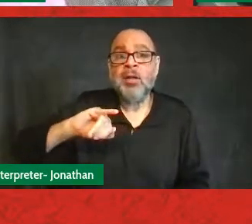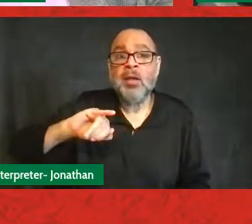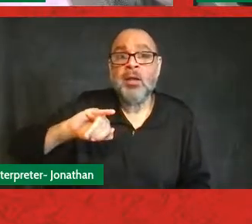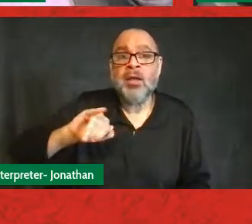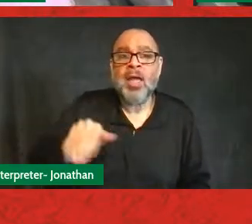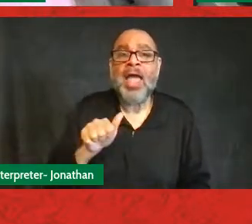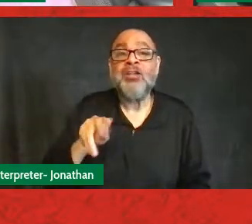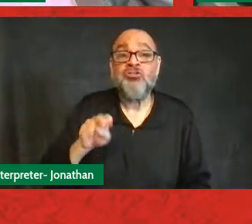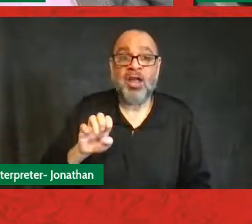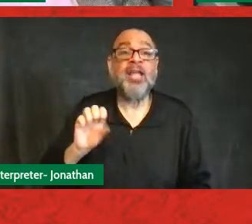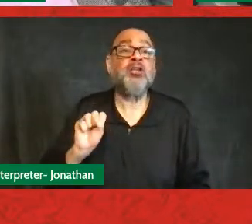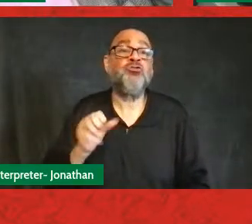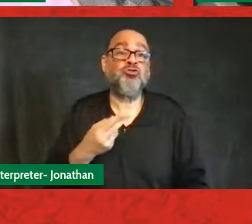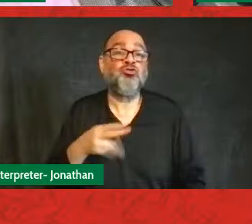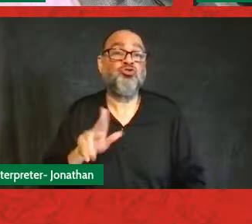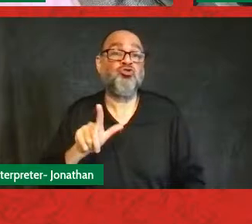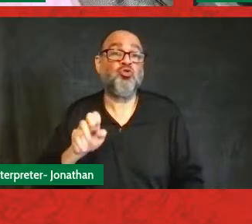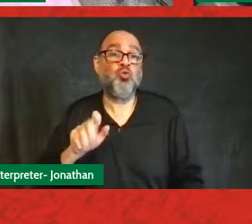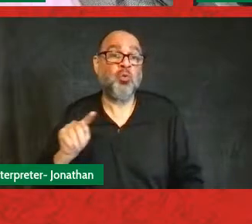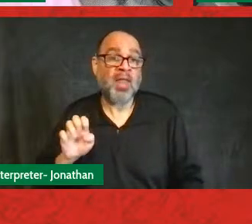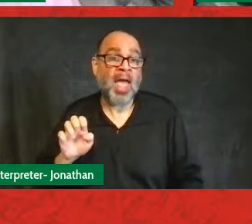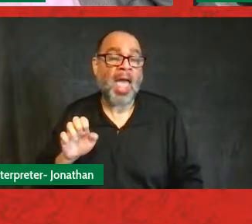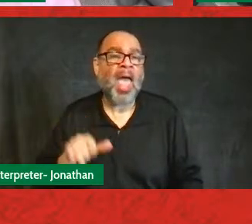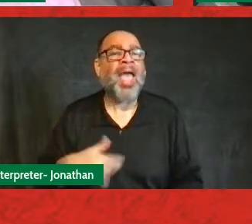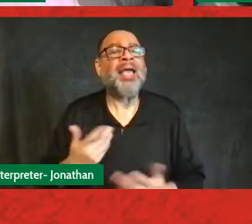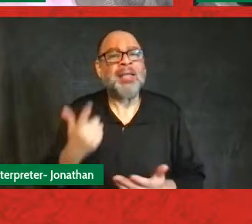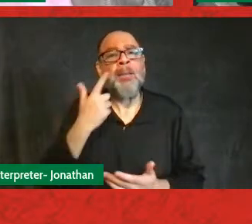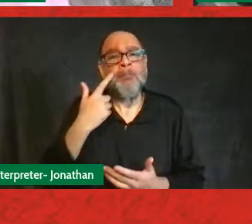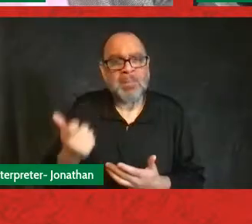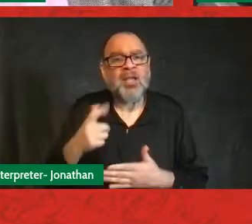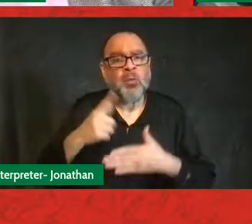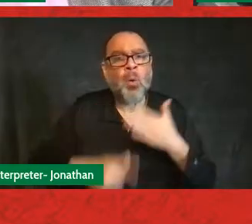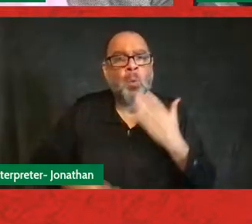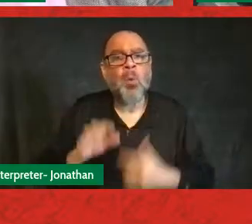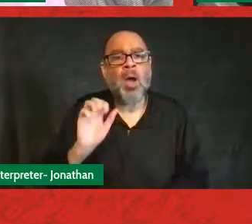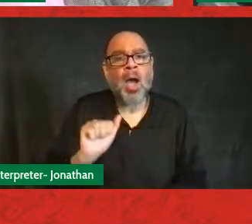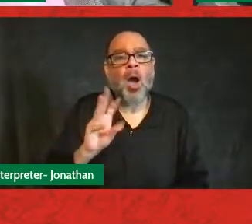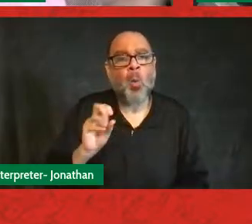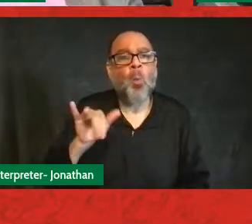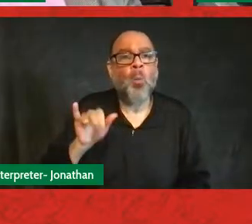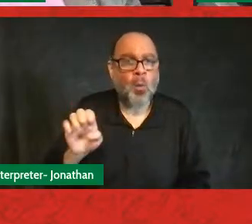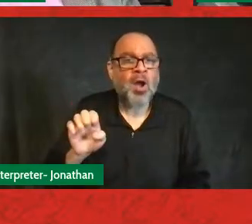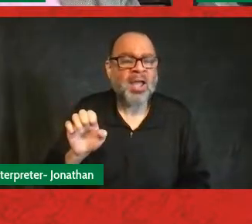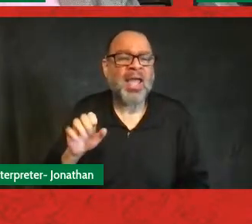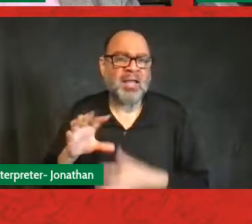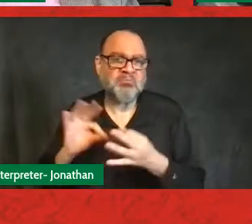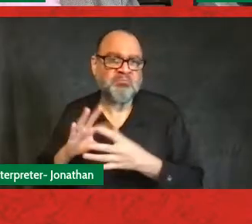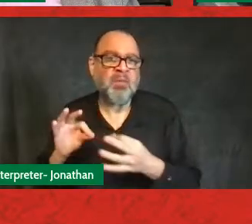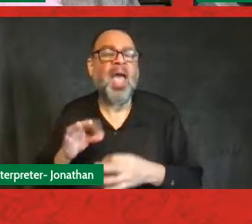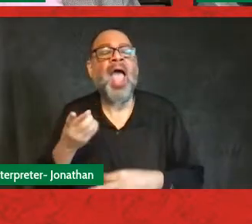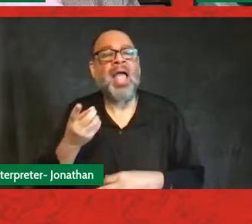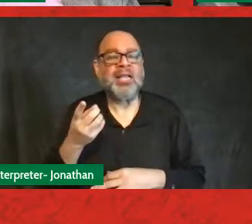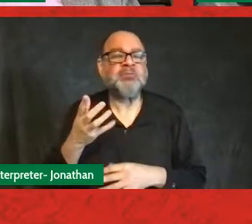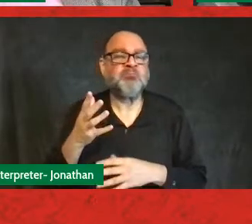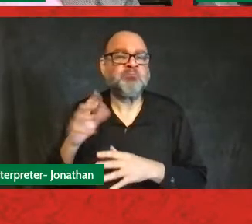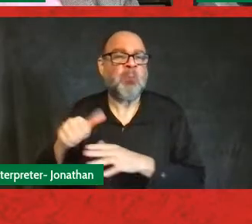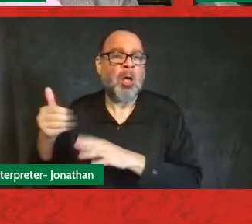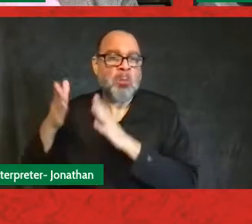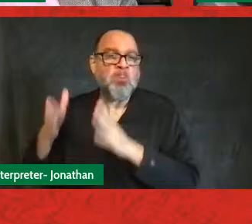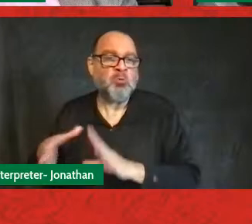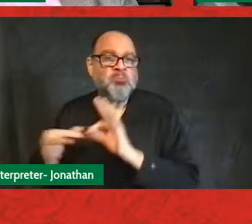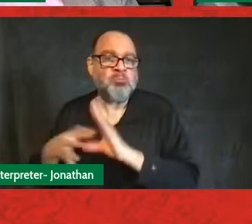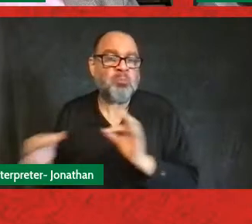James Hewlett is something that Awoye alluded to and something that Dr. Dewberry said earlier. He talked about Ira Aldridge and James Hewlett